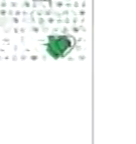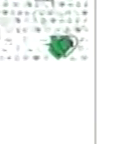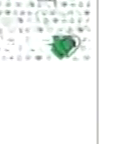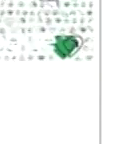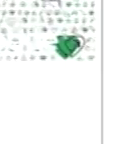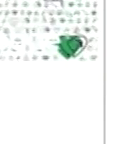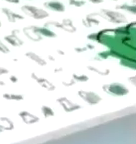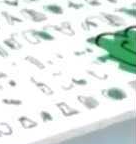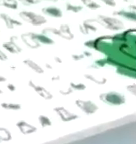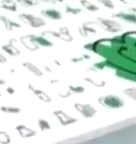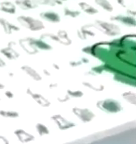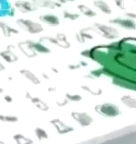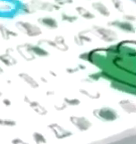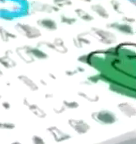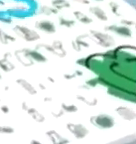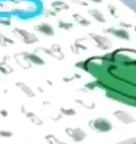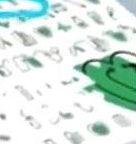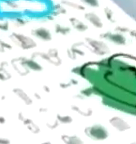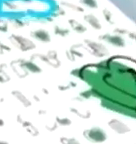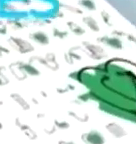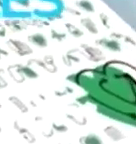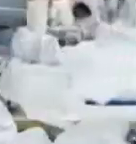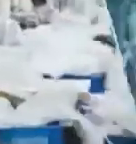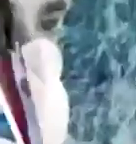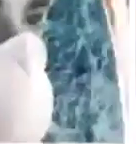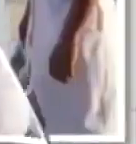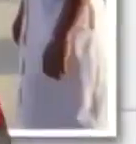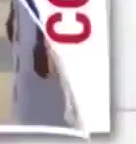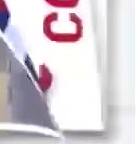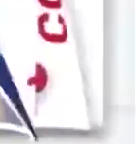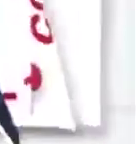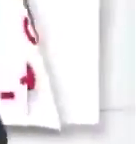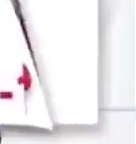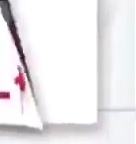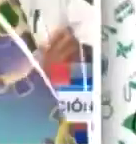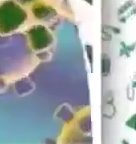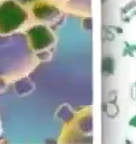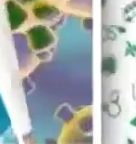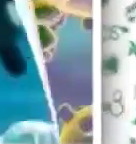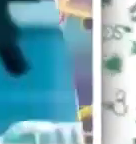in